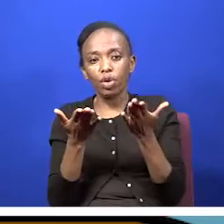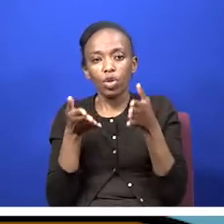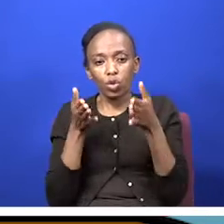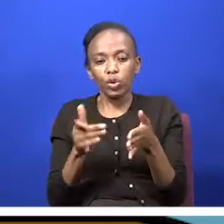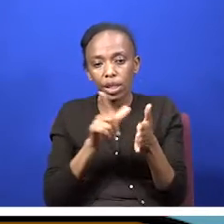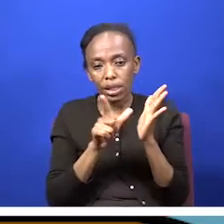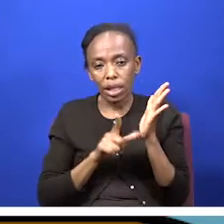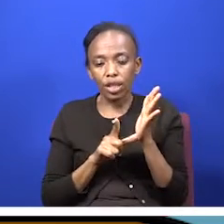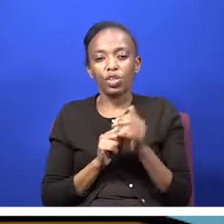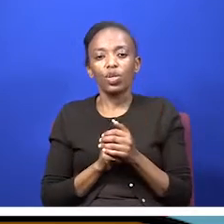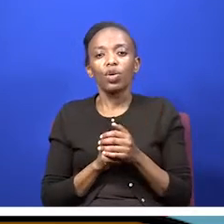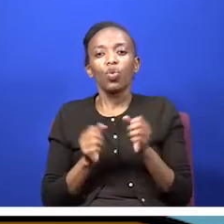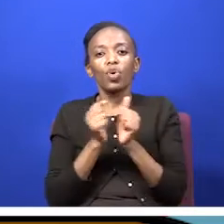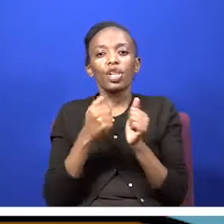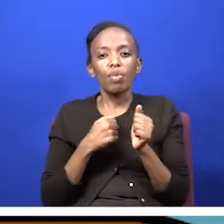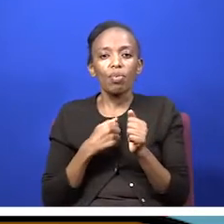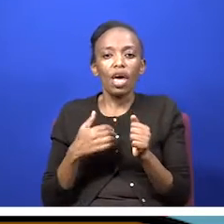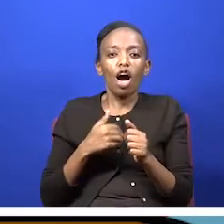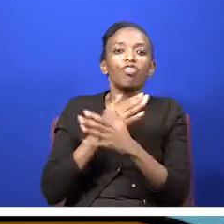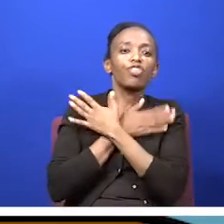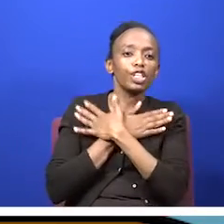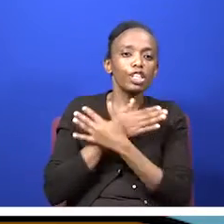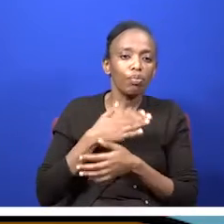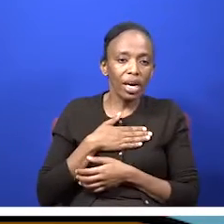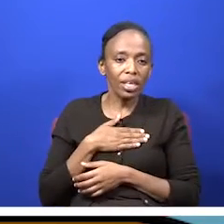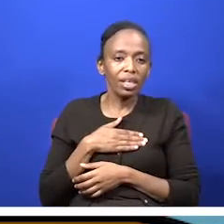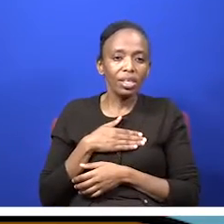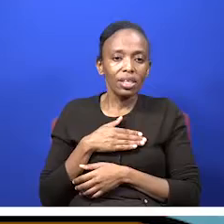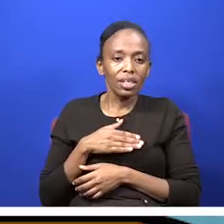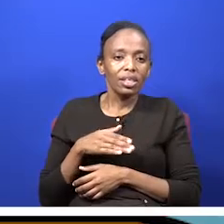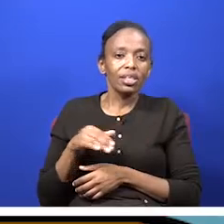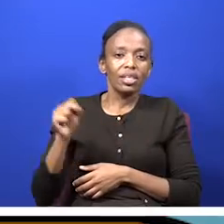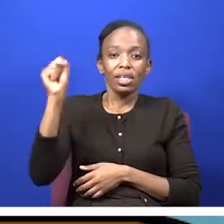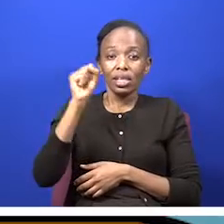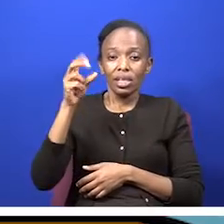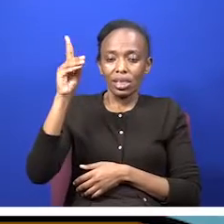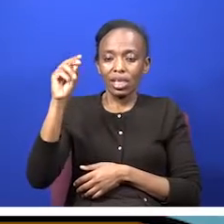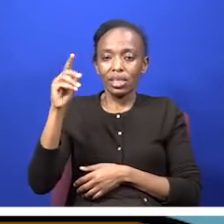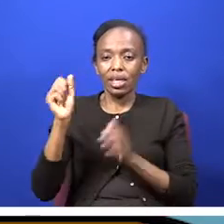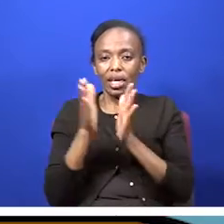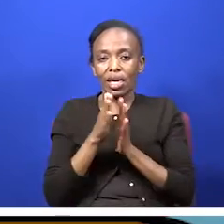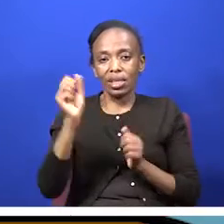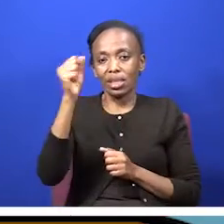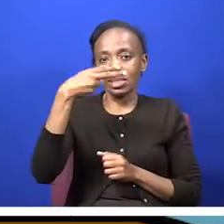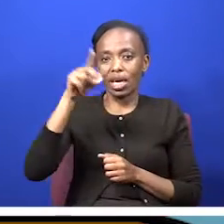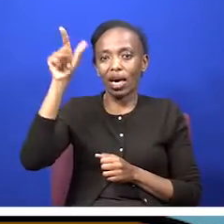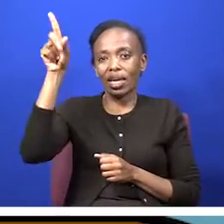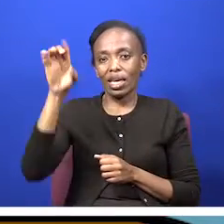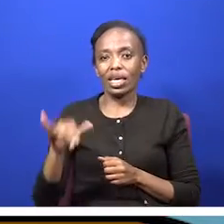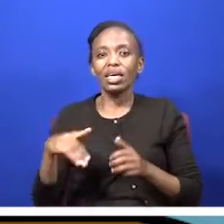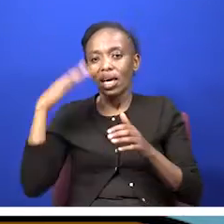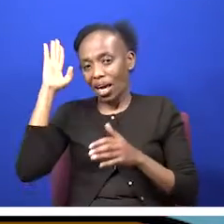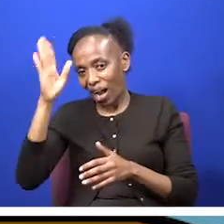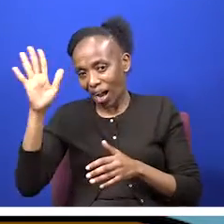to today's lesson. With me today are my friends, Shadi and Charlie. Hi! You want to wave